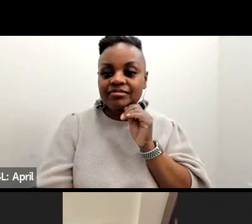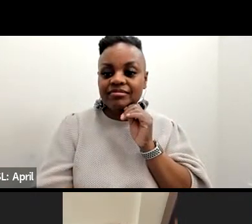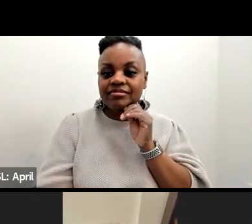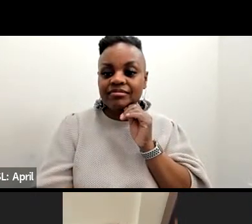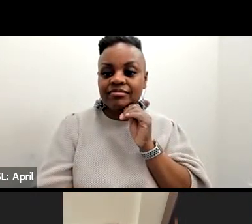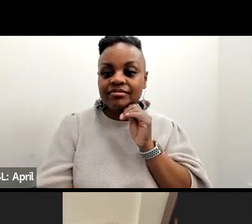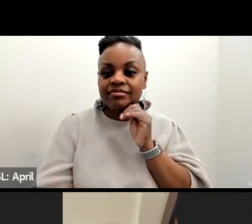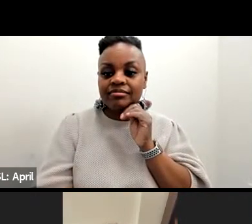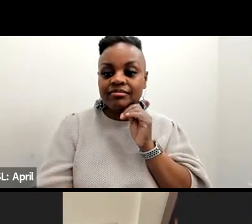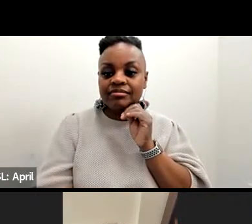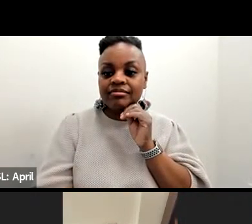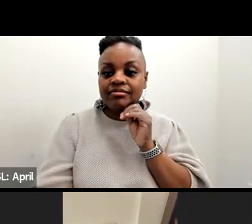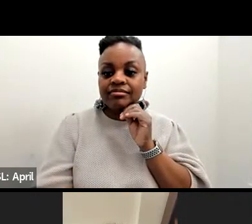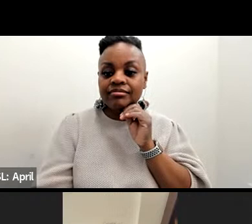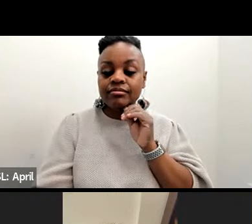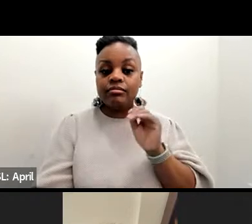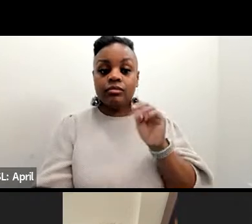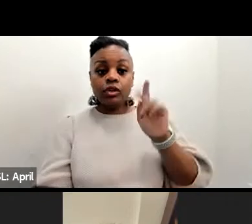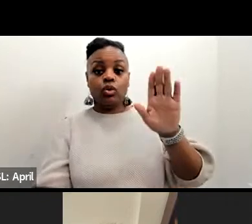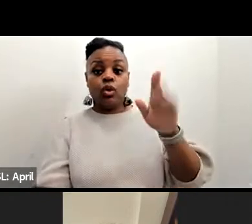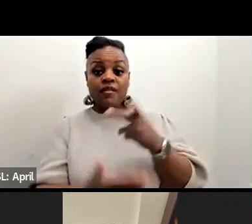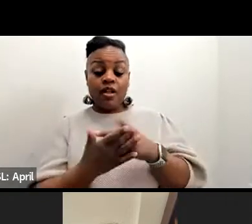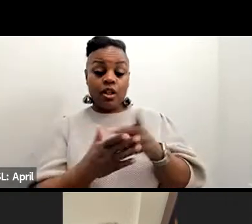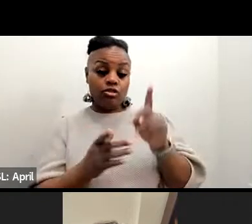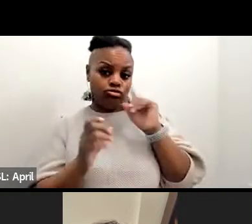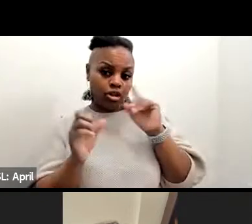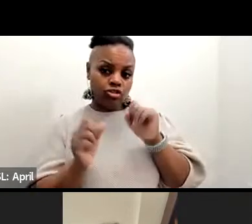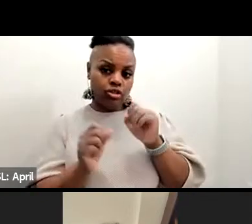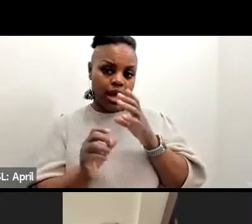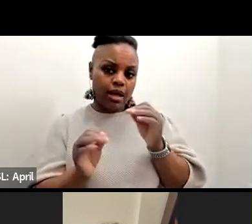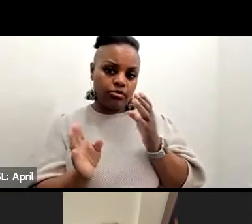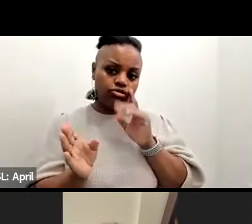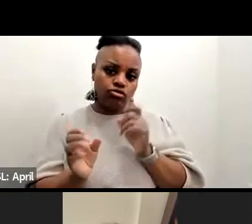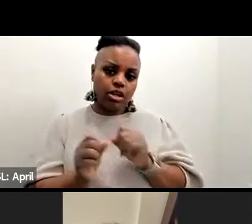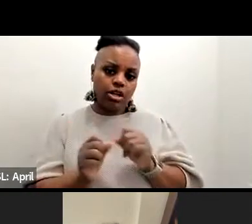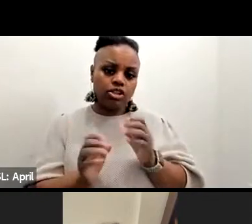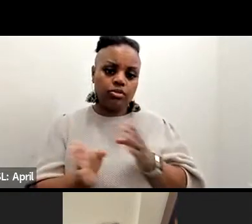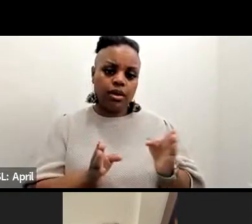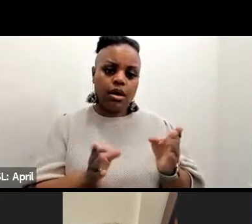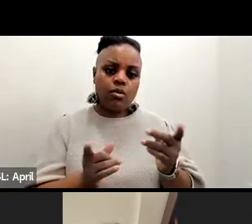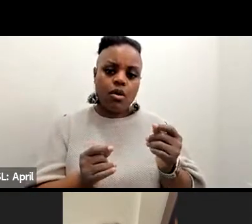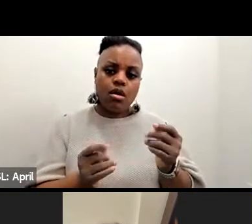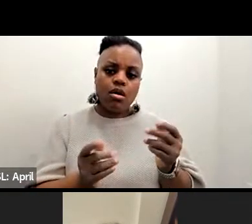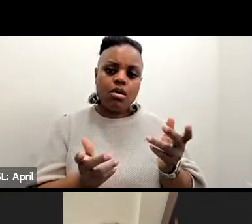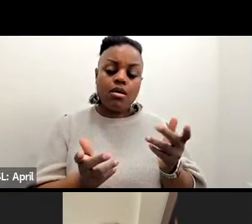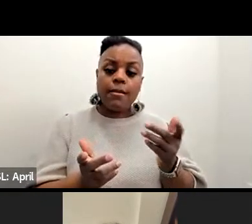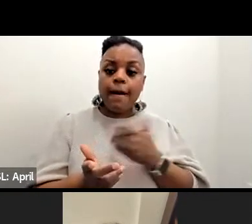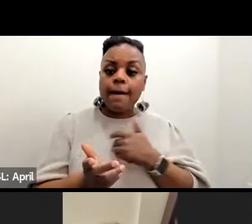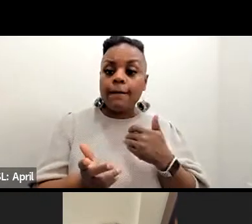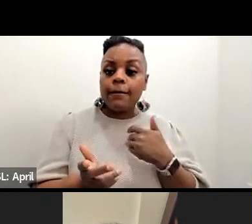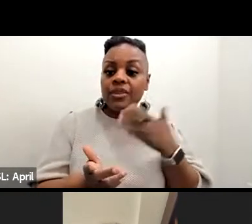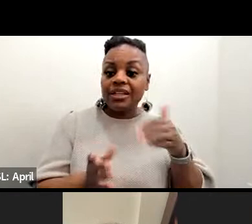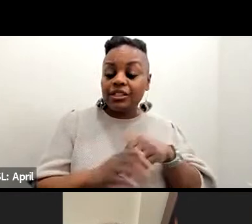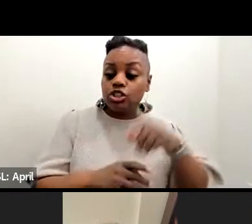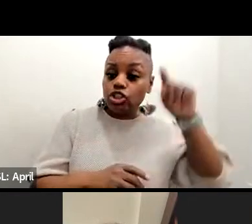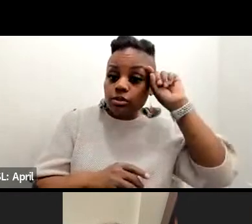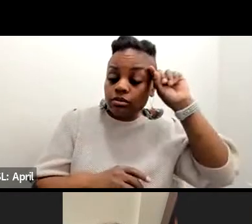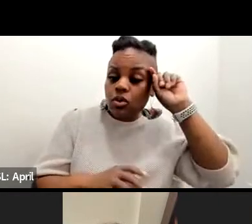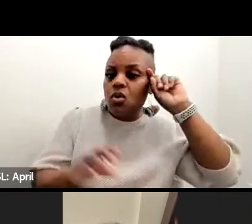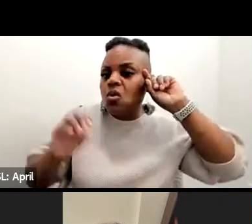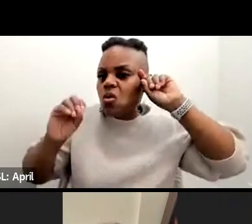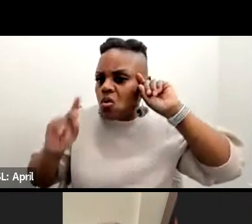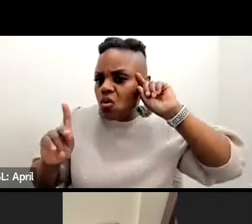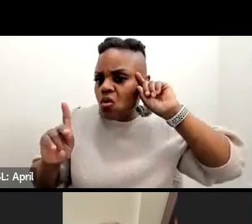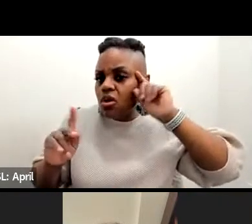and on organization, yeah, has led many of the members, whether in Egypt or in exile, to be indifferent